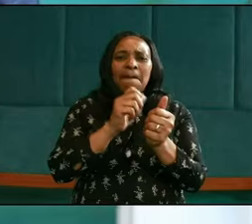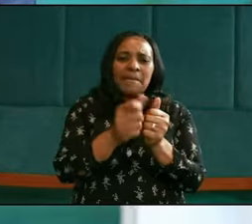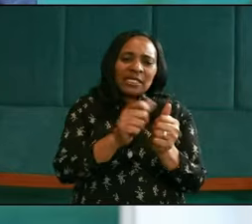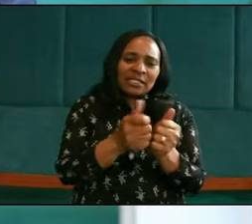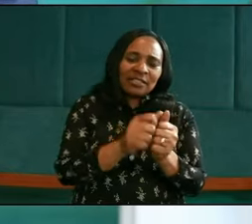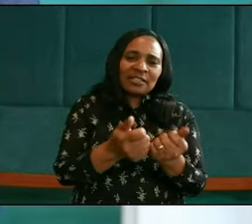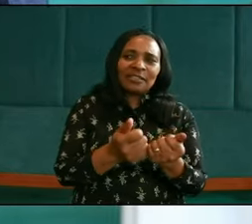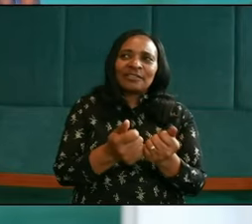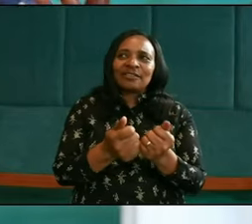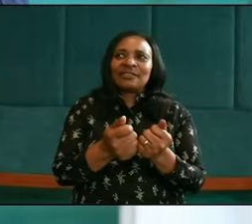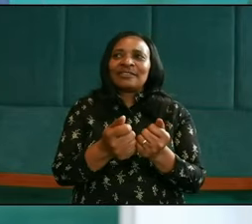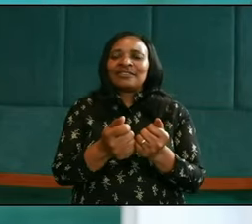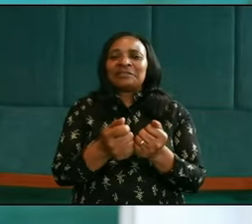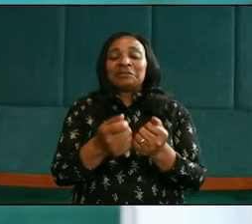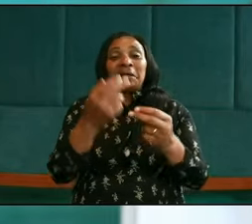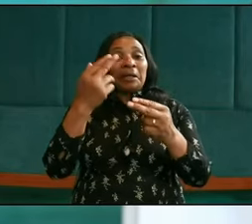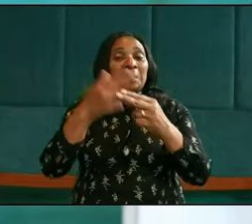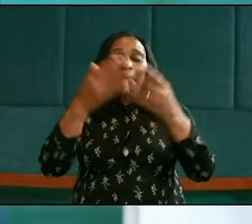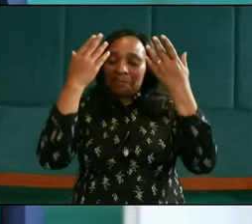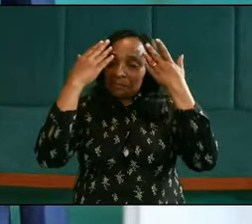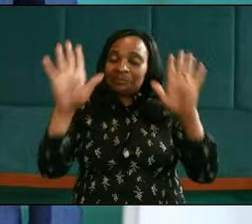and they are yellow here. I don't know their name.